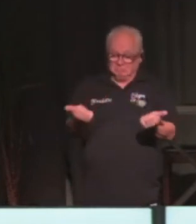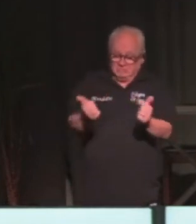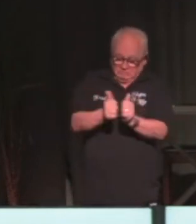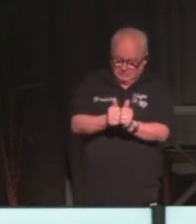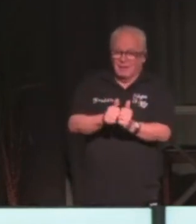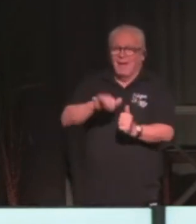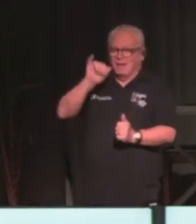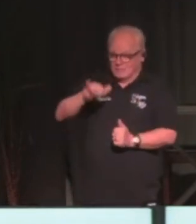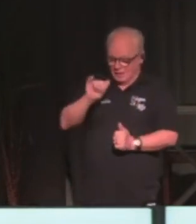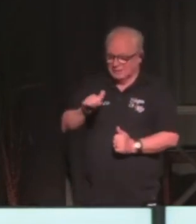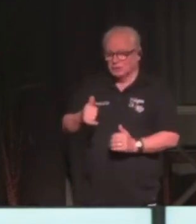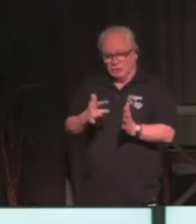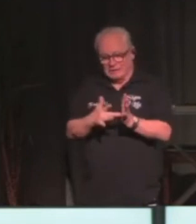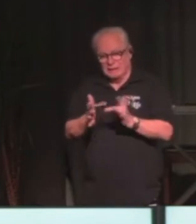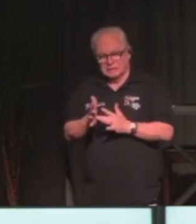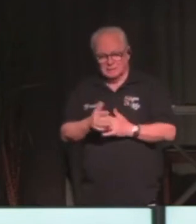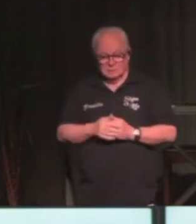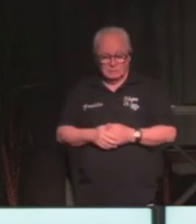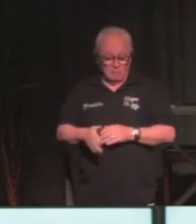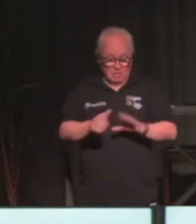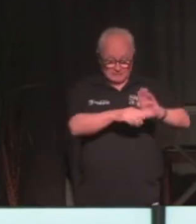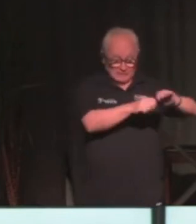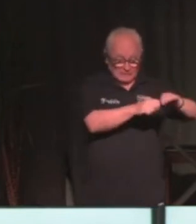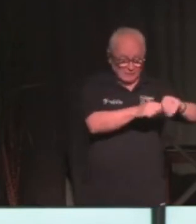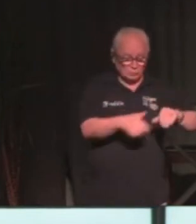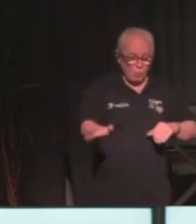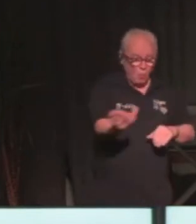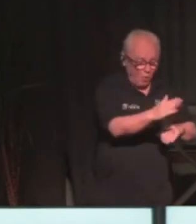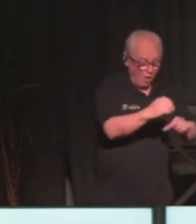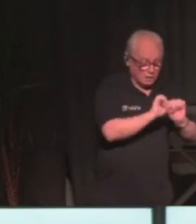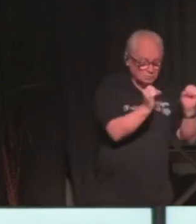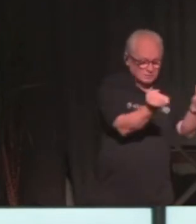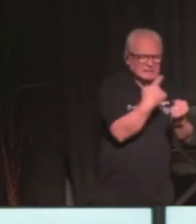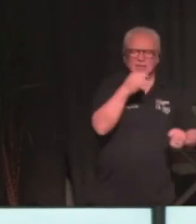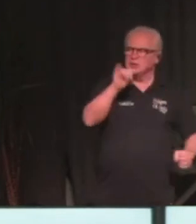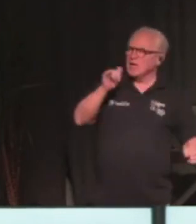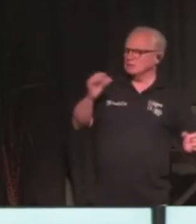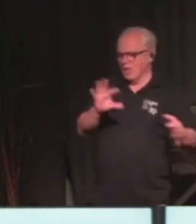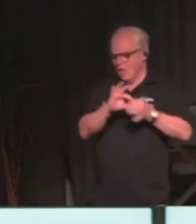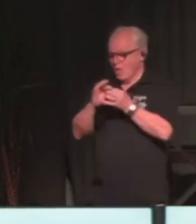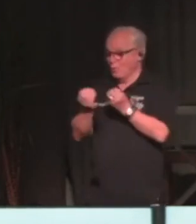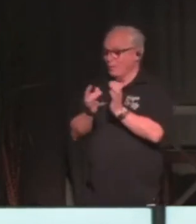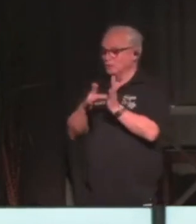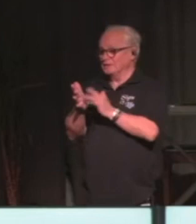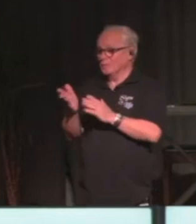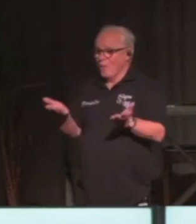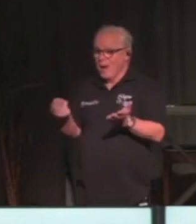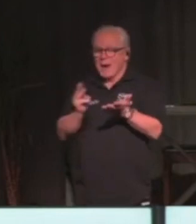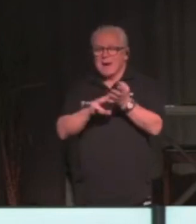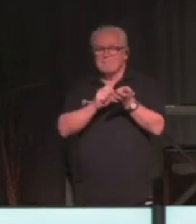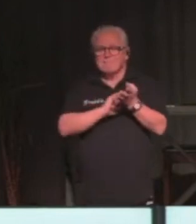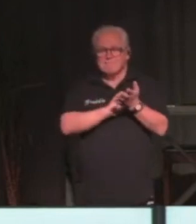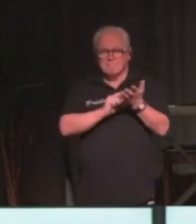to Jesus. And he said yes. They all said yes to Jesus. And Jesus said to them in Matthew 28,